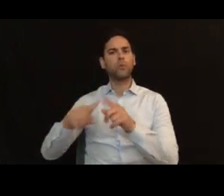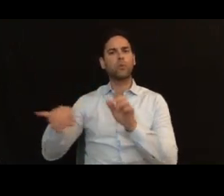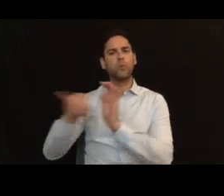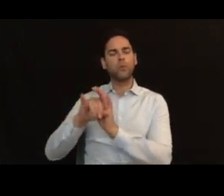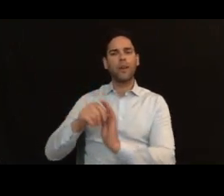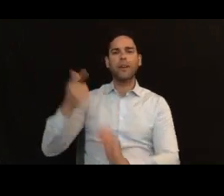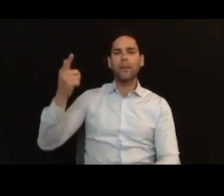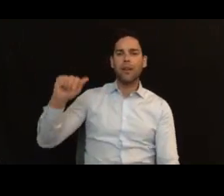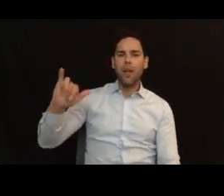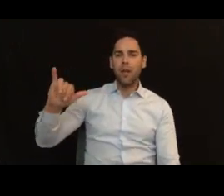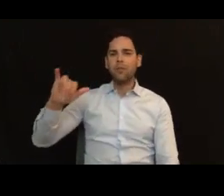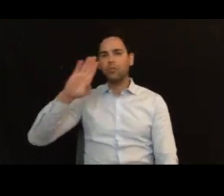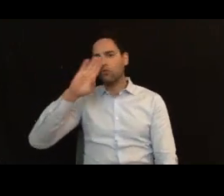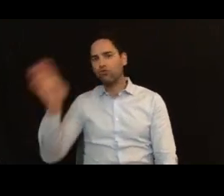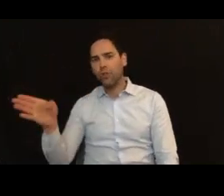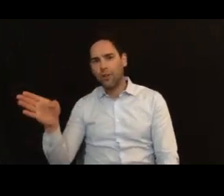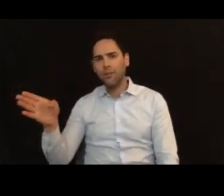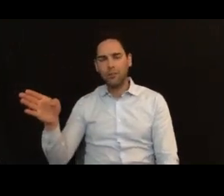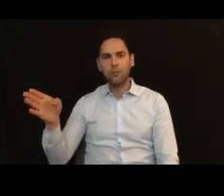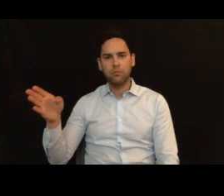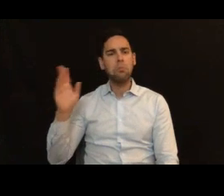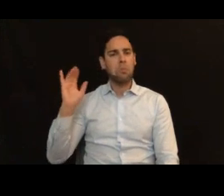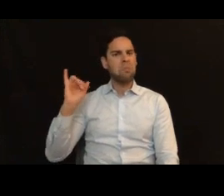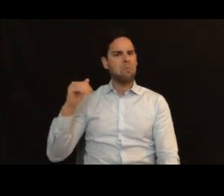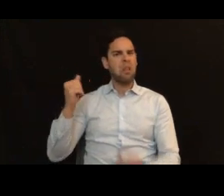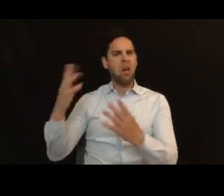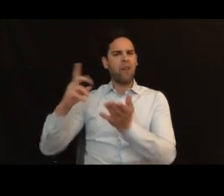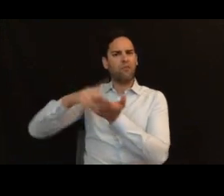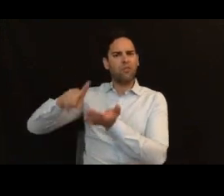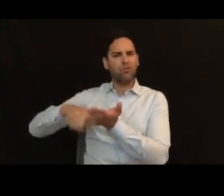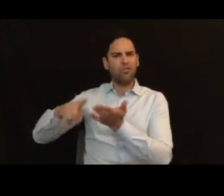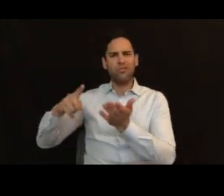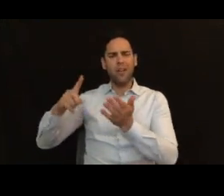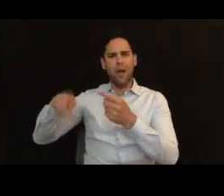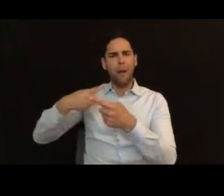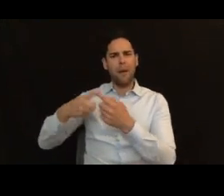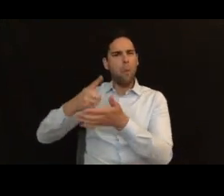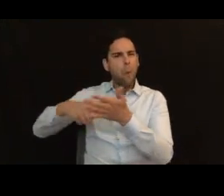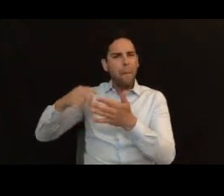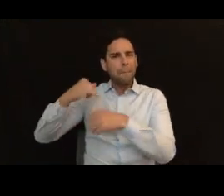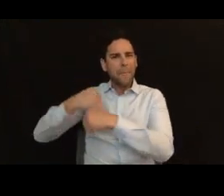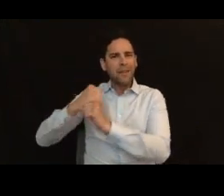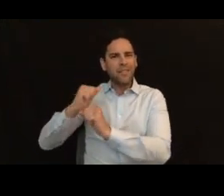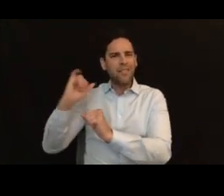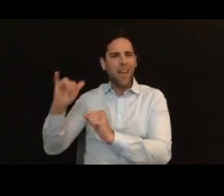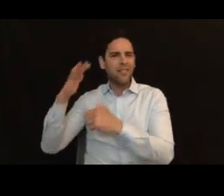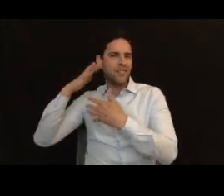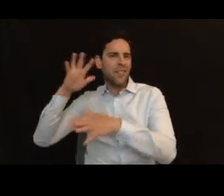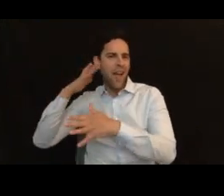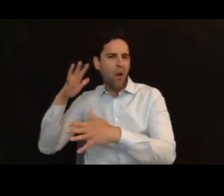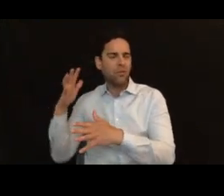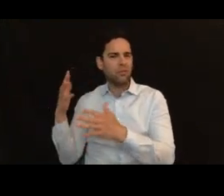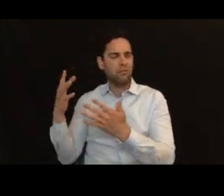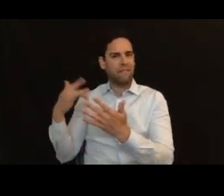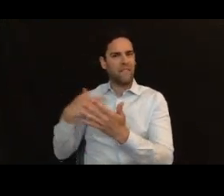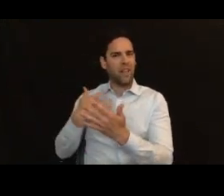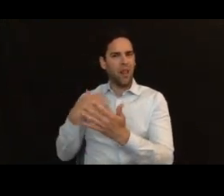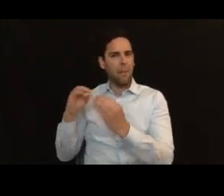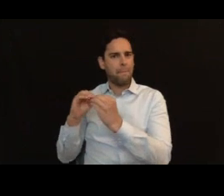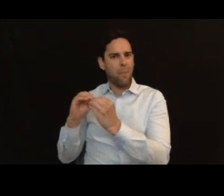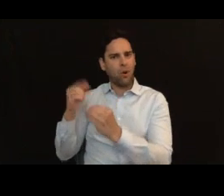phonetic sources of what makes a voice sound gay, straight, masculine, feminine, normative, non-normative.